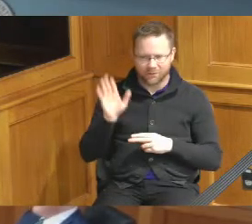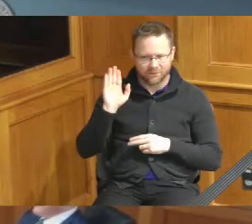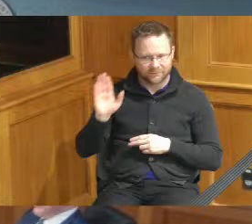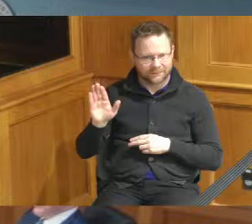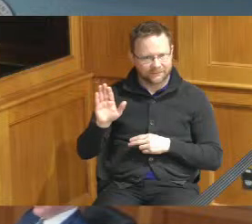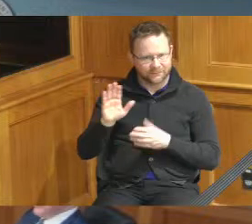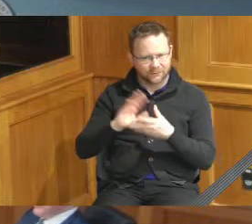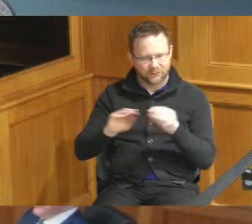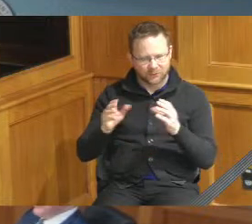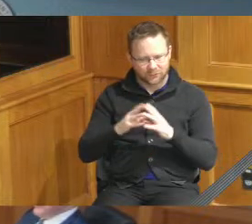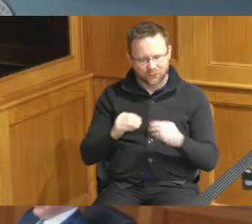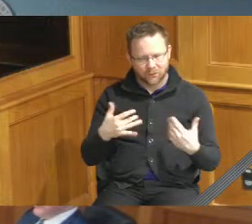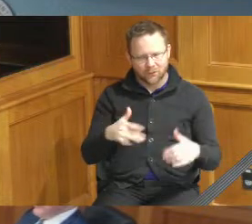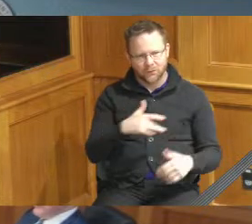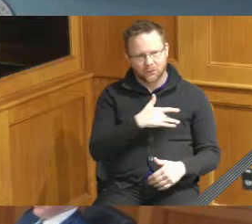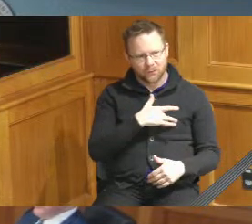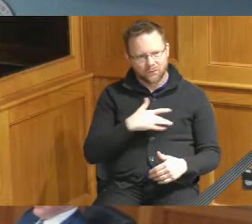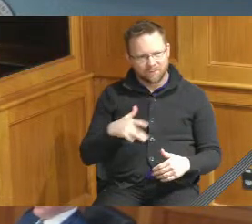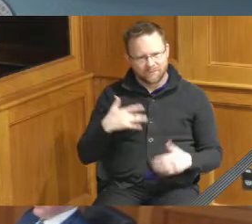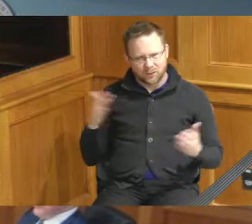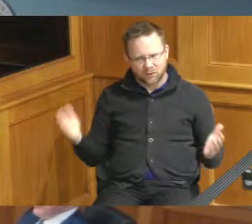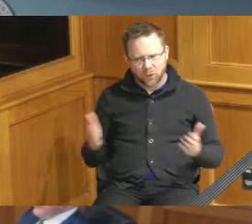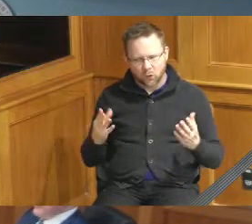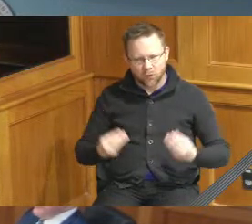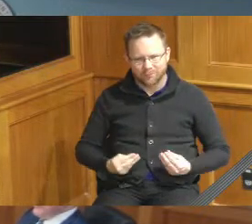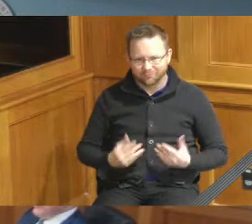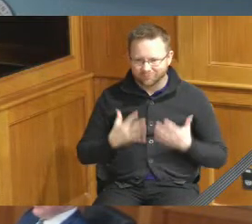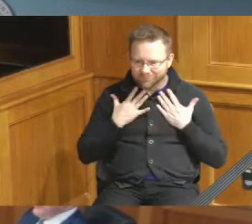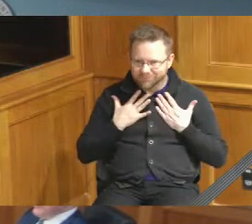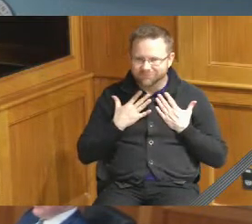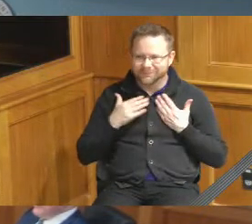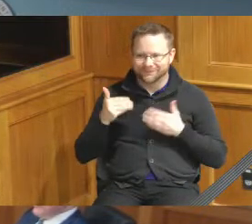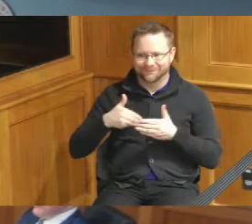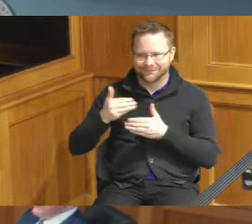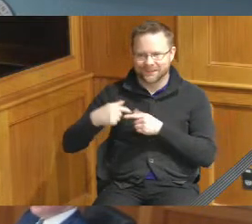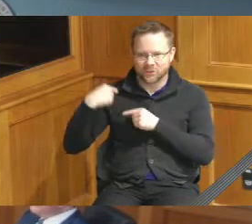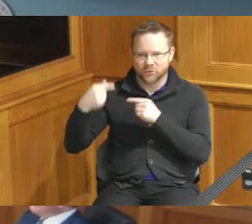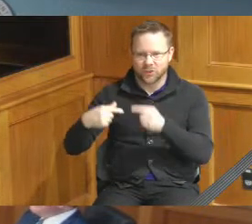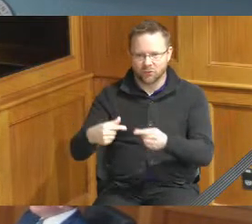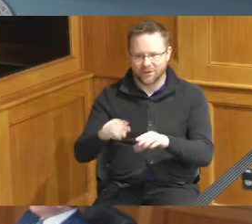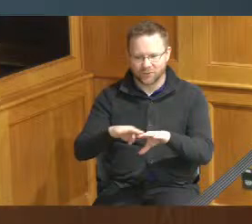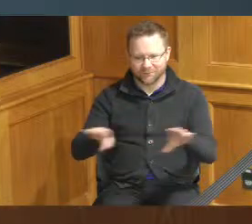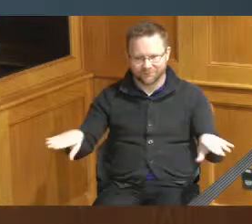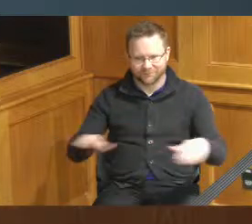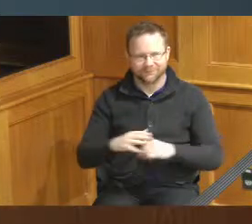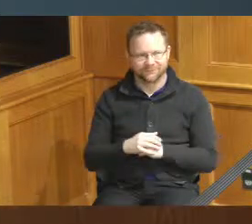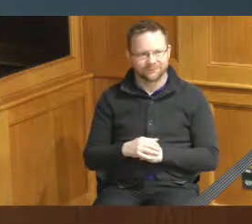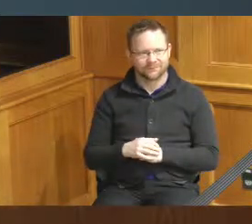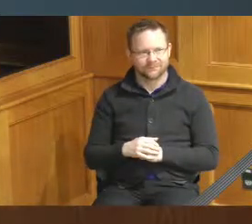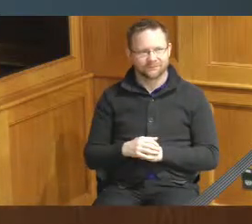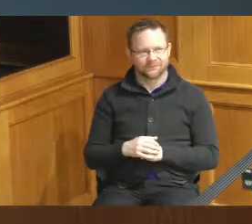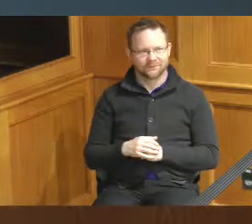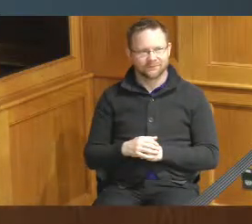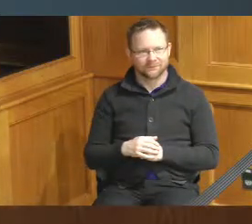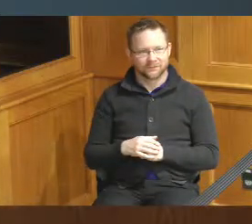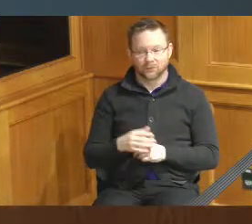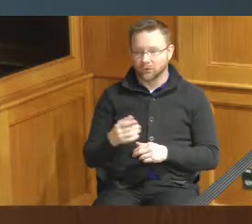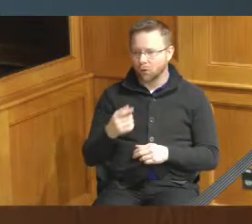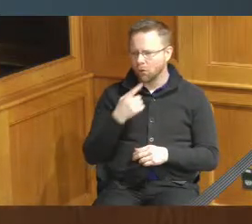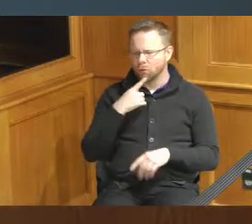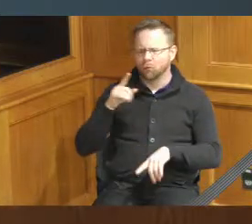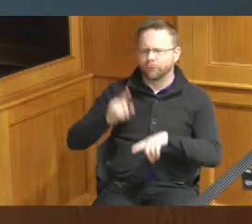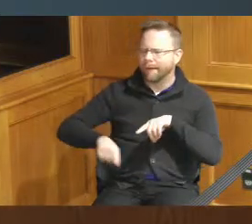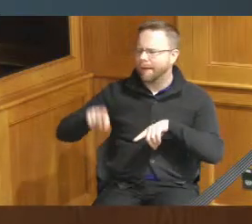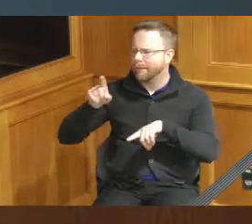so encouraging for the next generation. And as always, when you start off when someone says you can't do